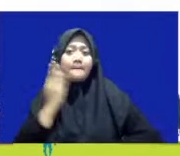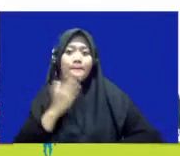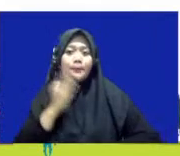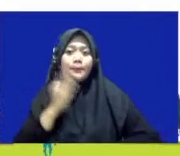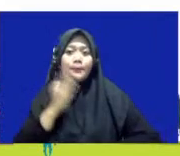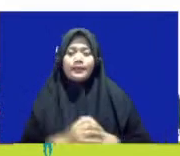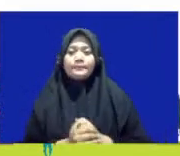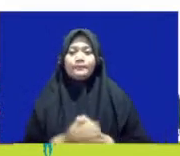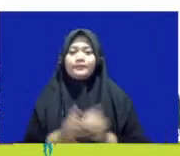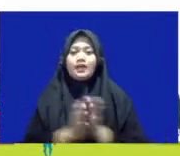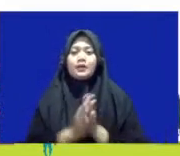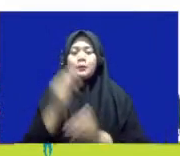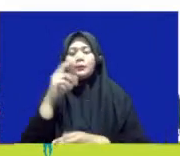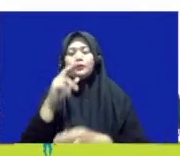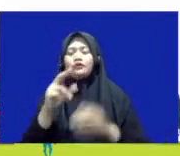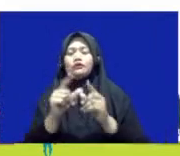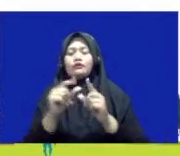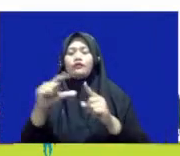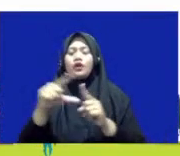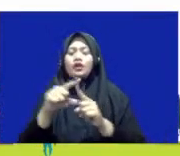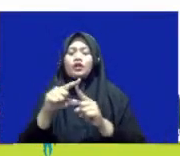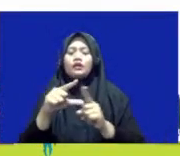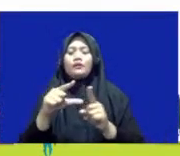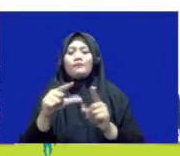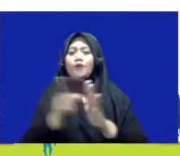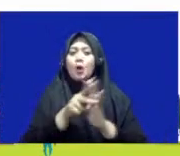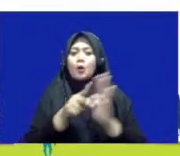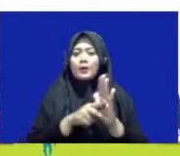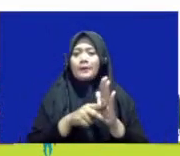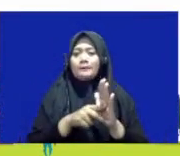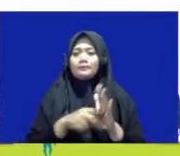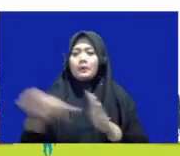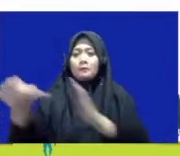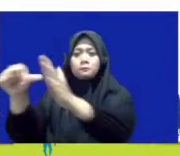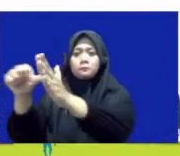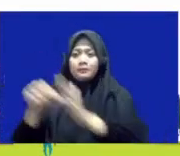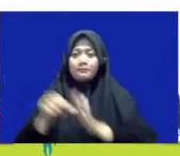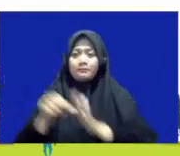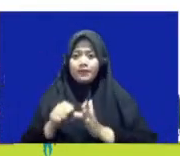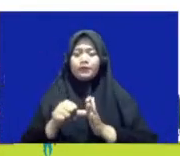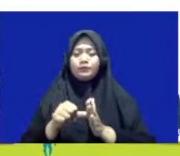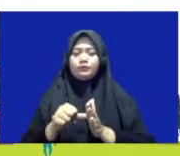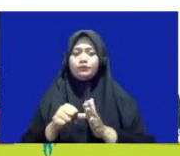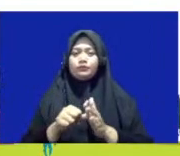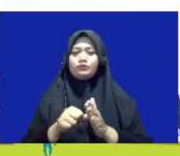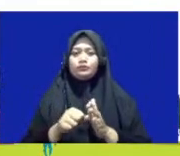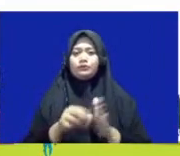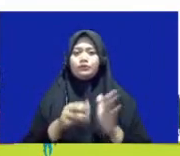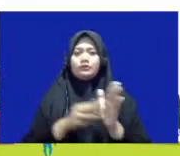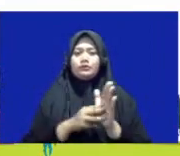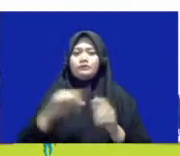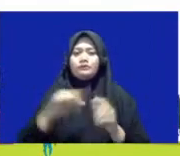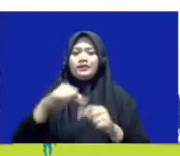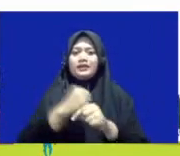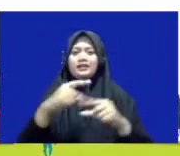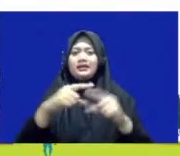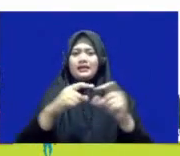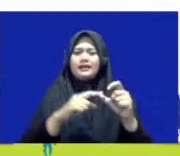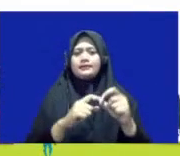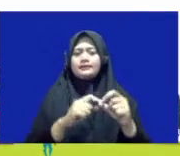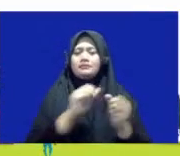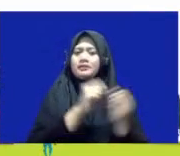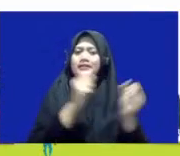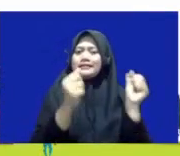mitigate, and prepare for disasters is an is an essential part of its mandate